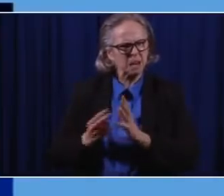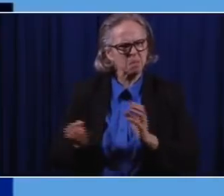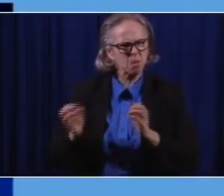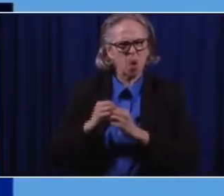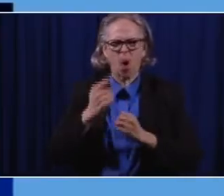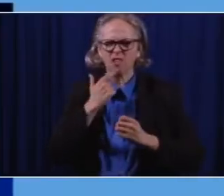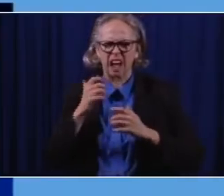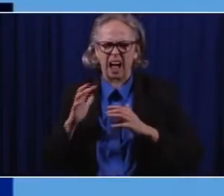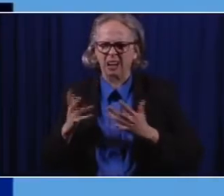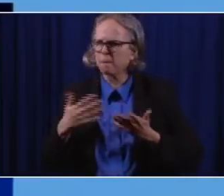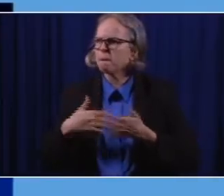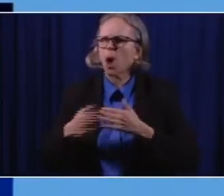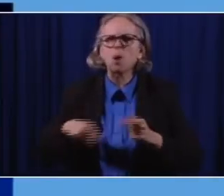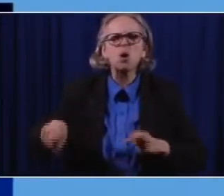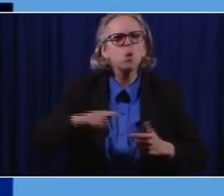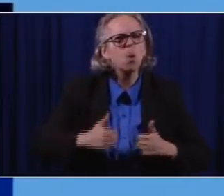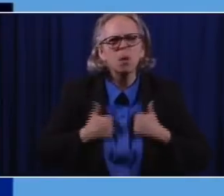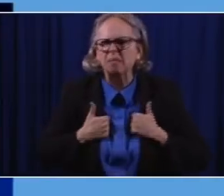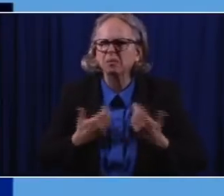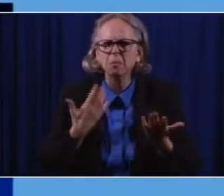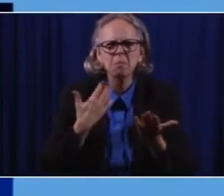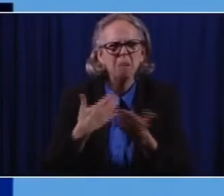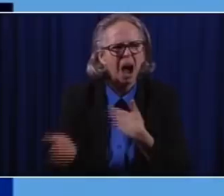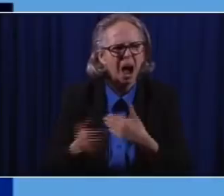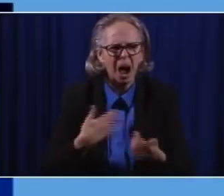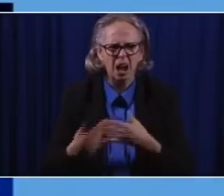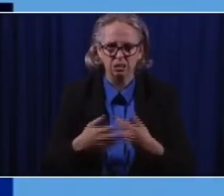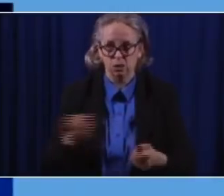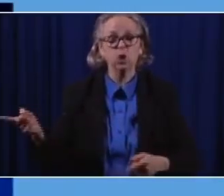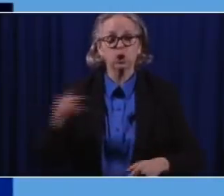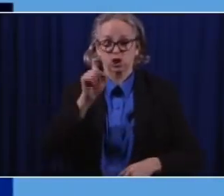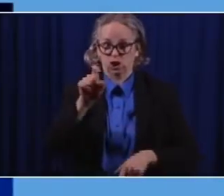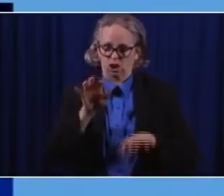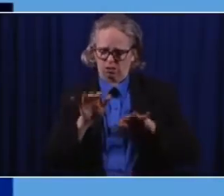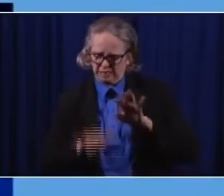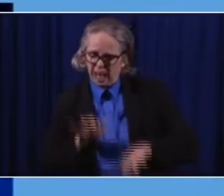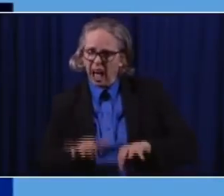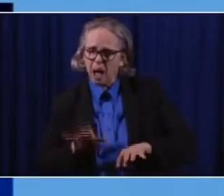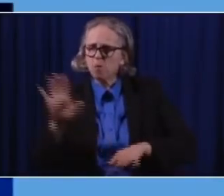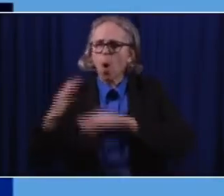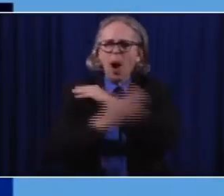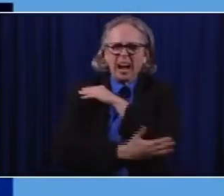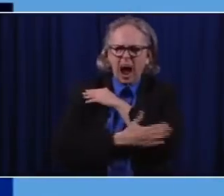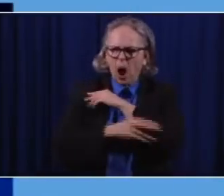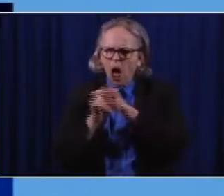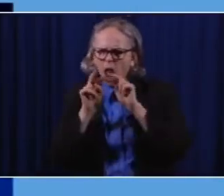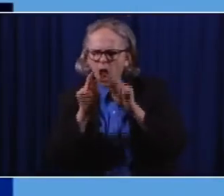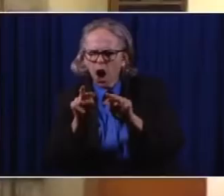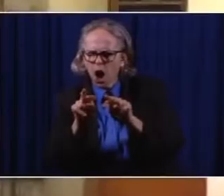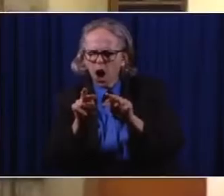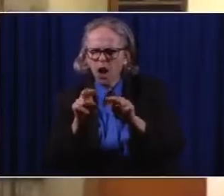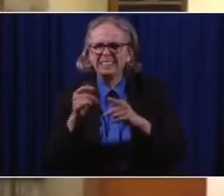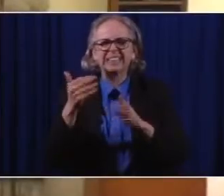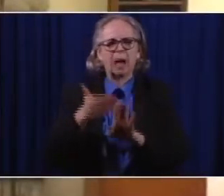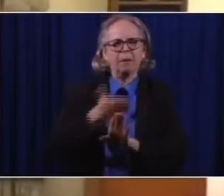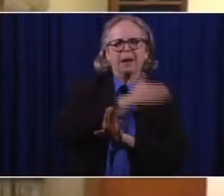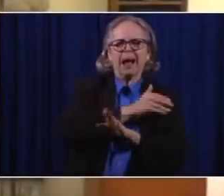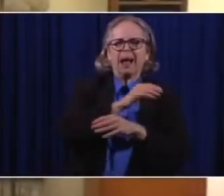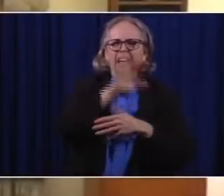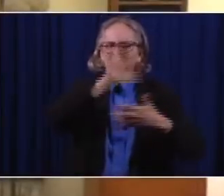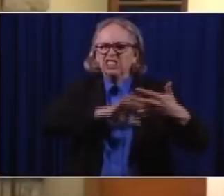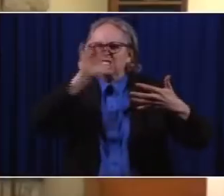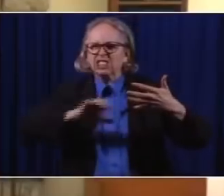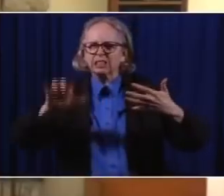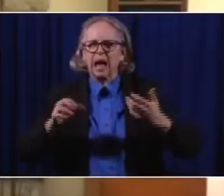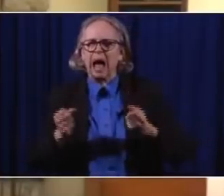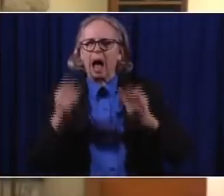in, look at the slide we showed you before, which is how many cases there are. Michael, let's go to the next one.